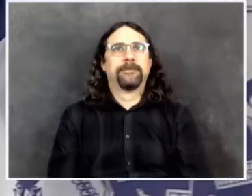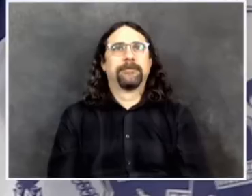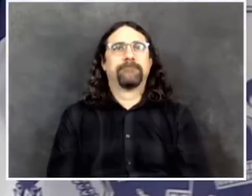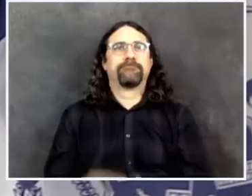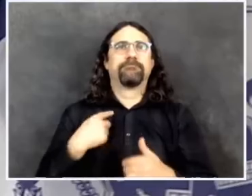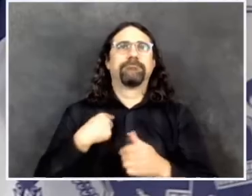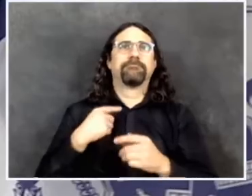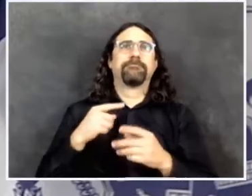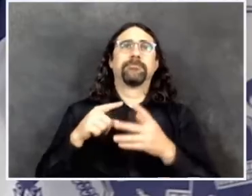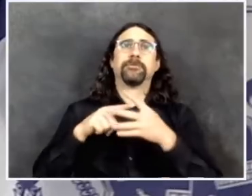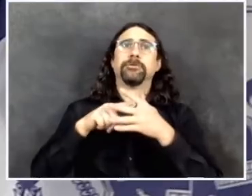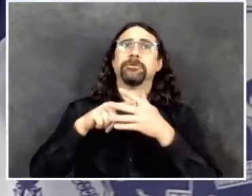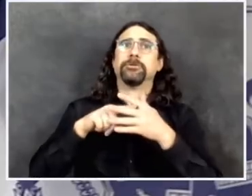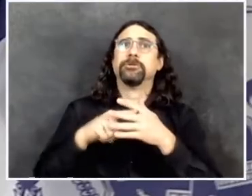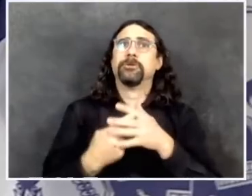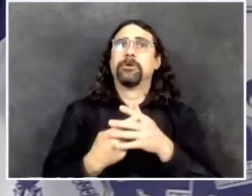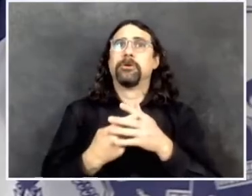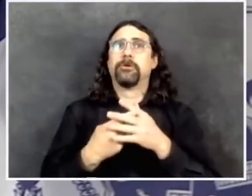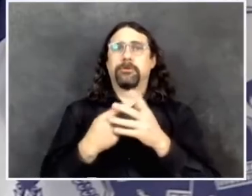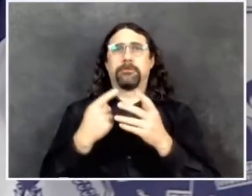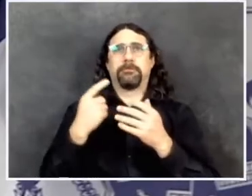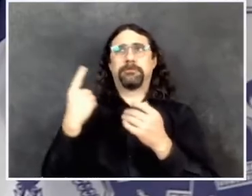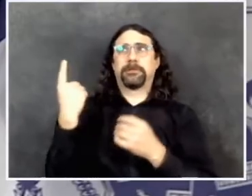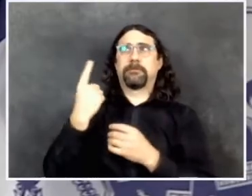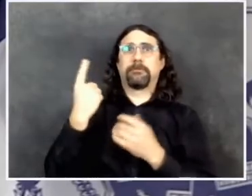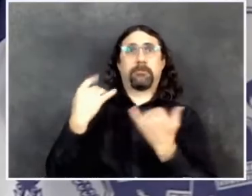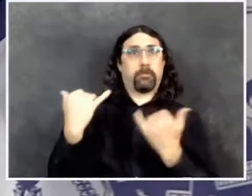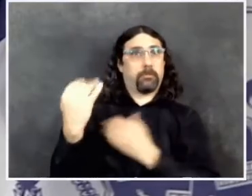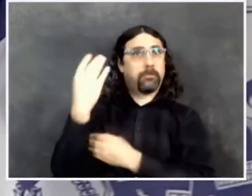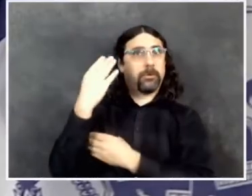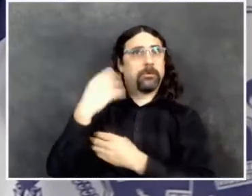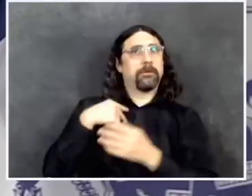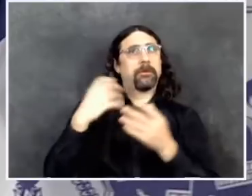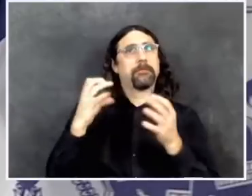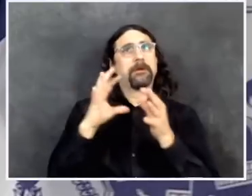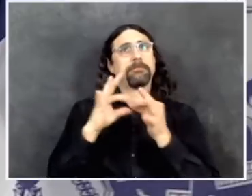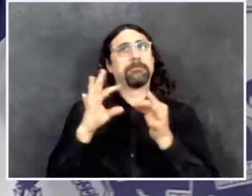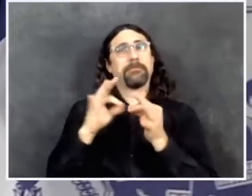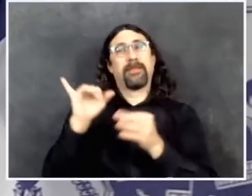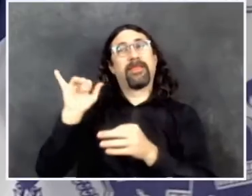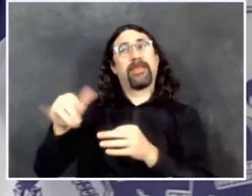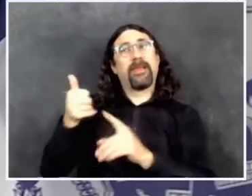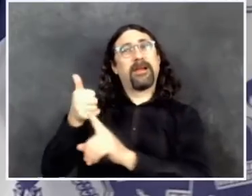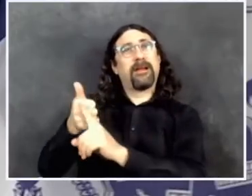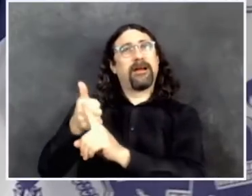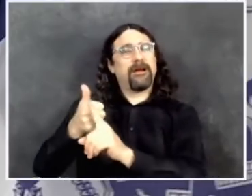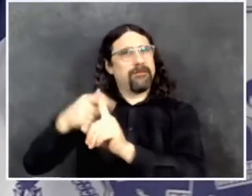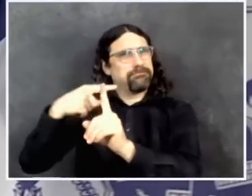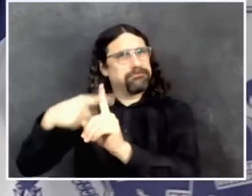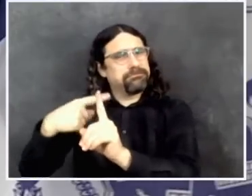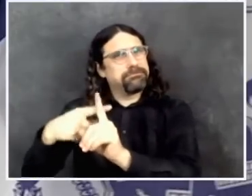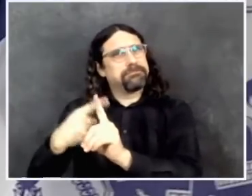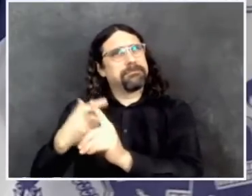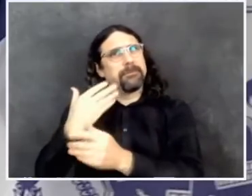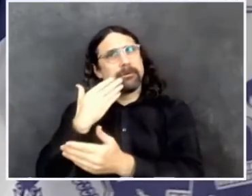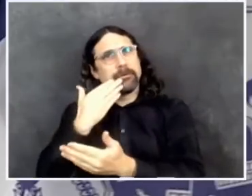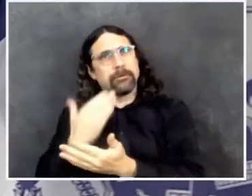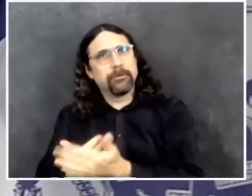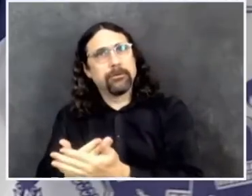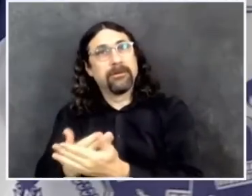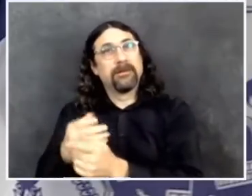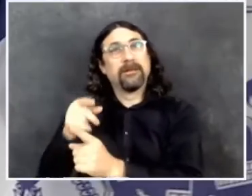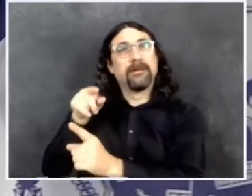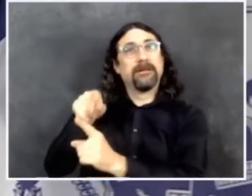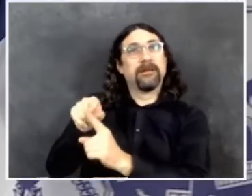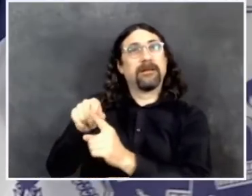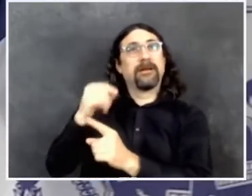will see what I'm talking about. We finally are starting to experience some really nice spring weather. And we haven't had a lot of